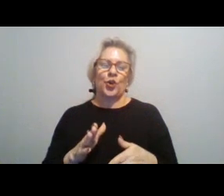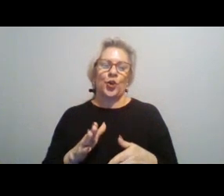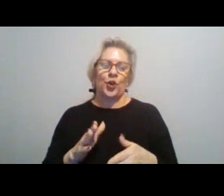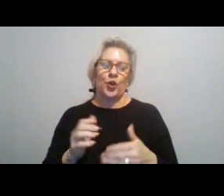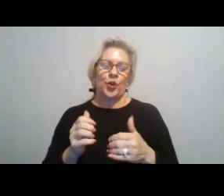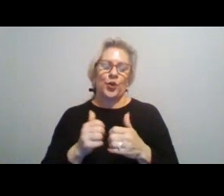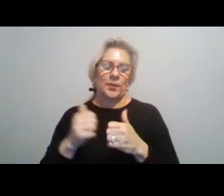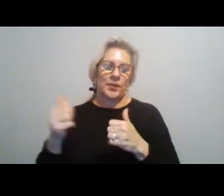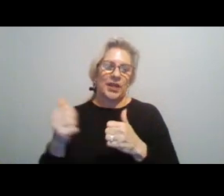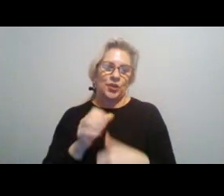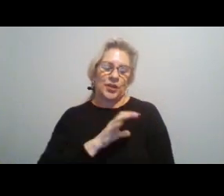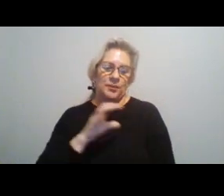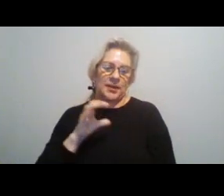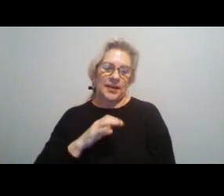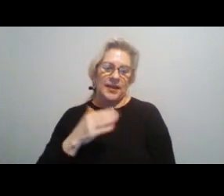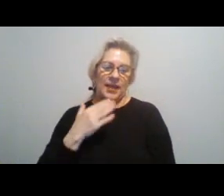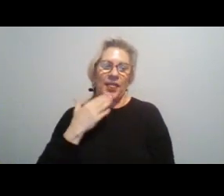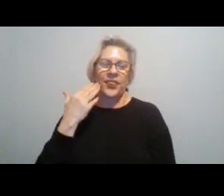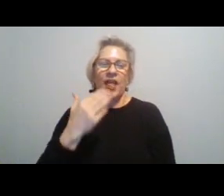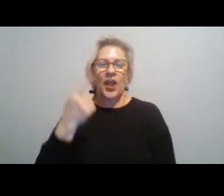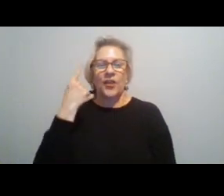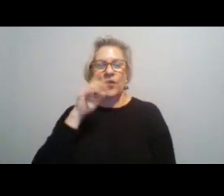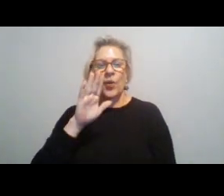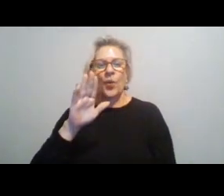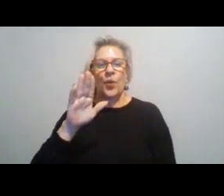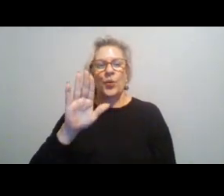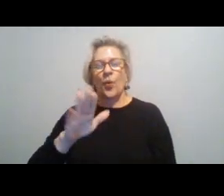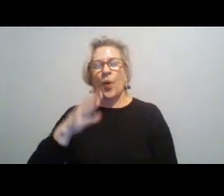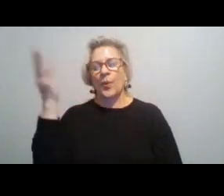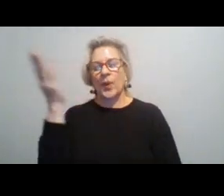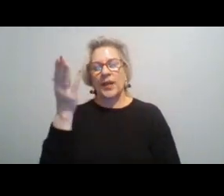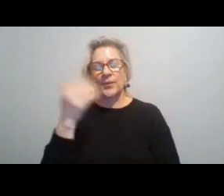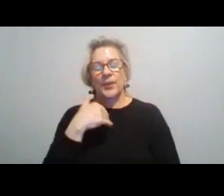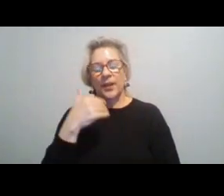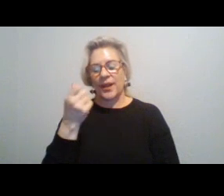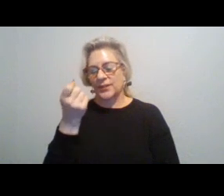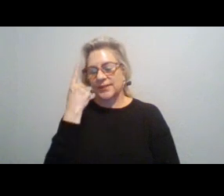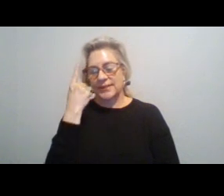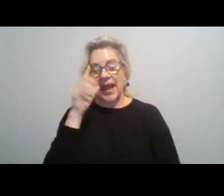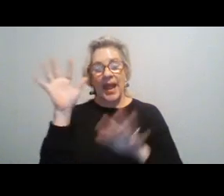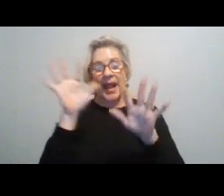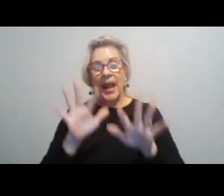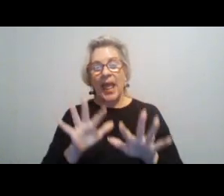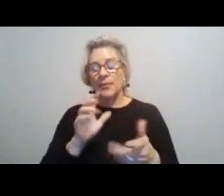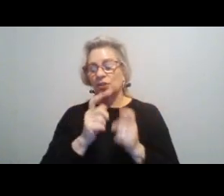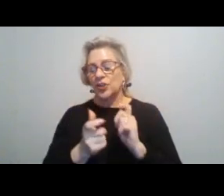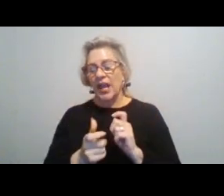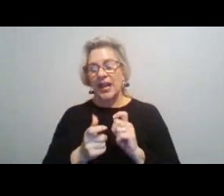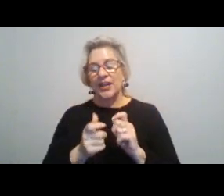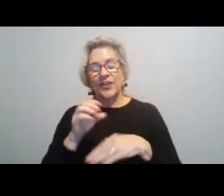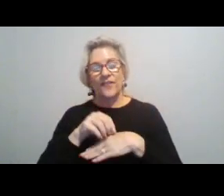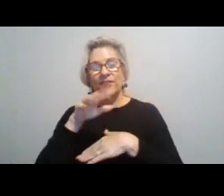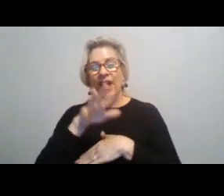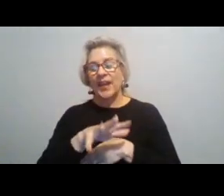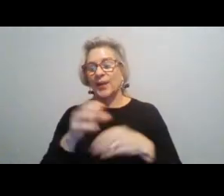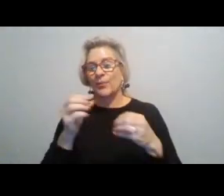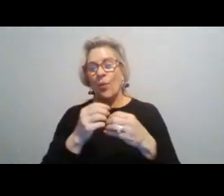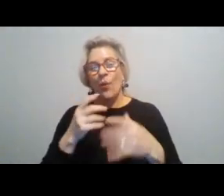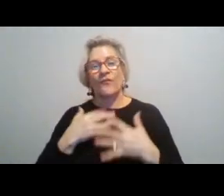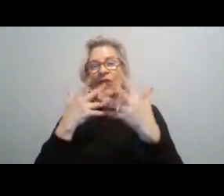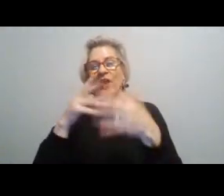Kelly OES for the presentation today. As we know, with climate change causing more frequent and severe wildfires across